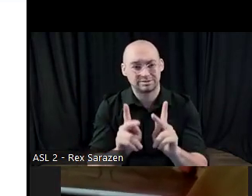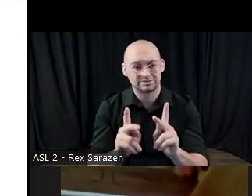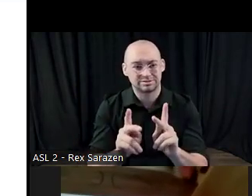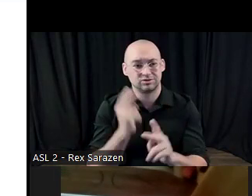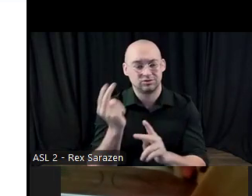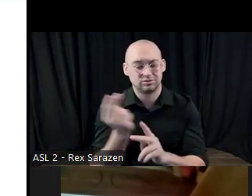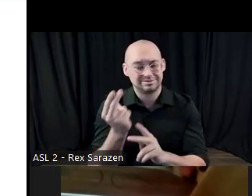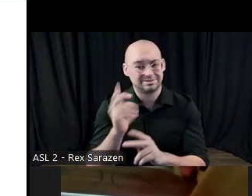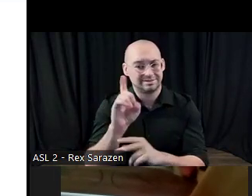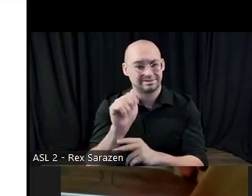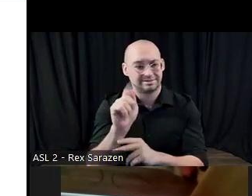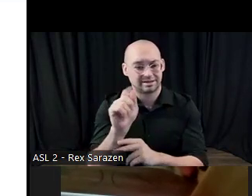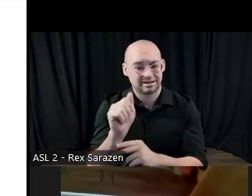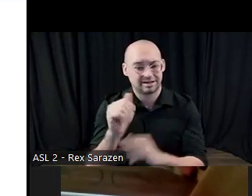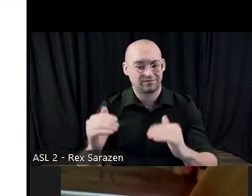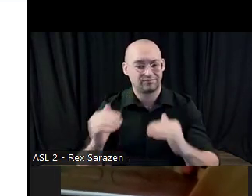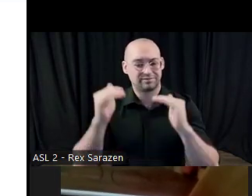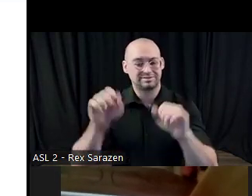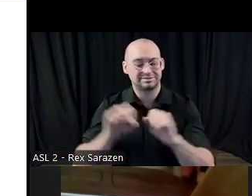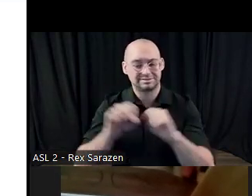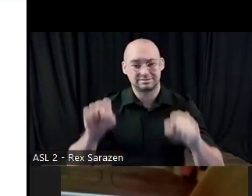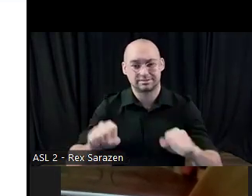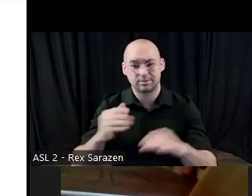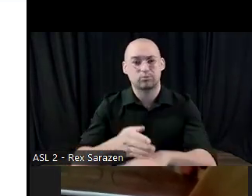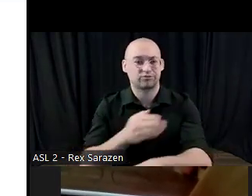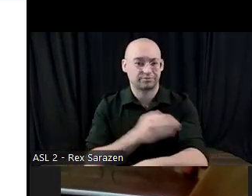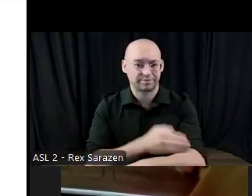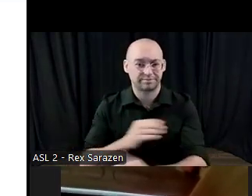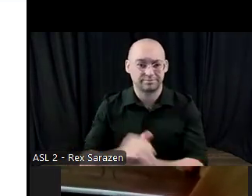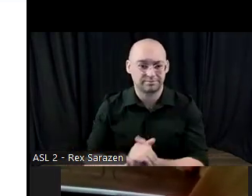data, advance system improvements.